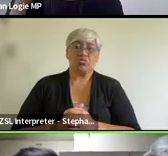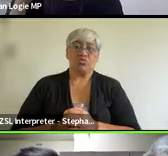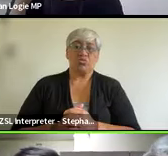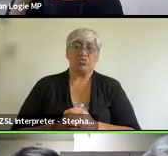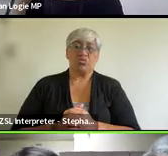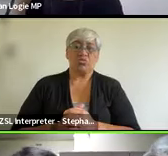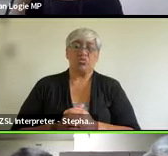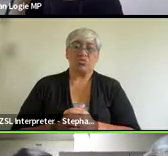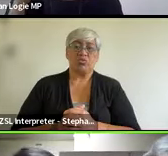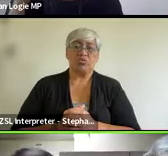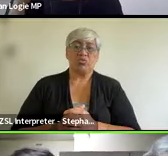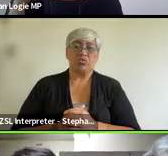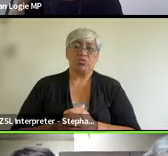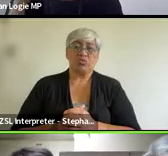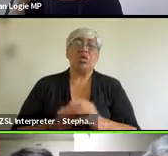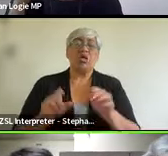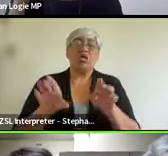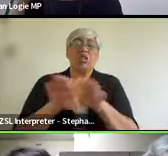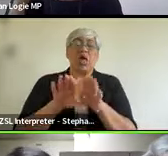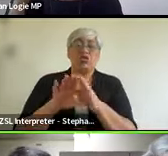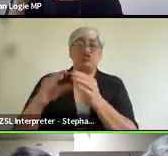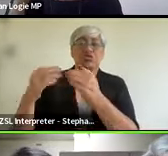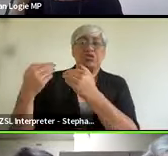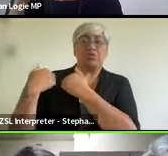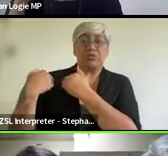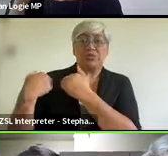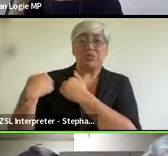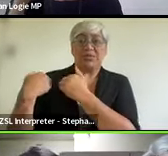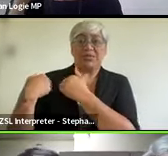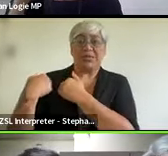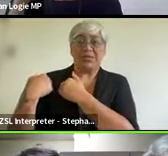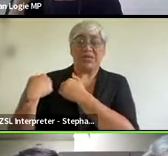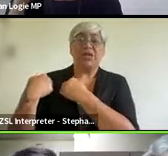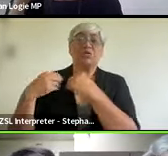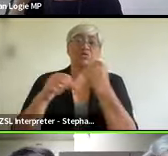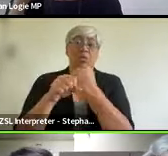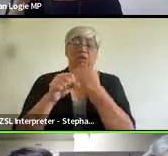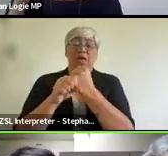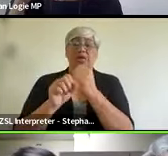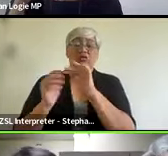responsibility lie for making society